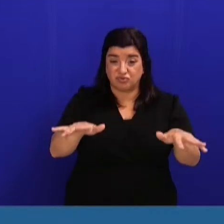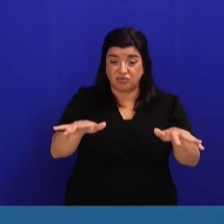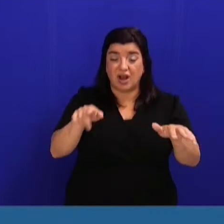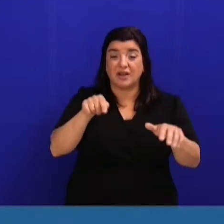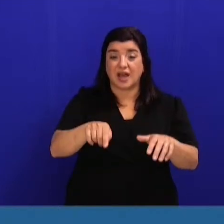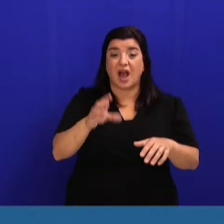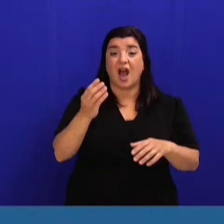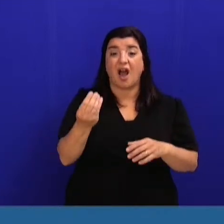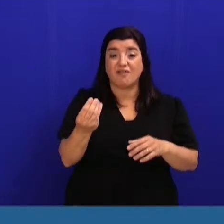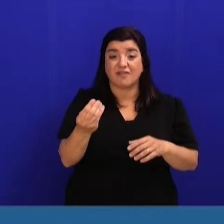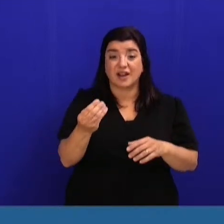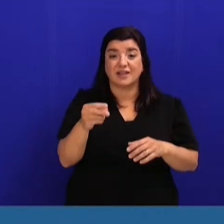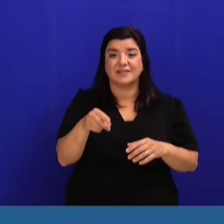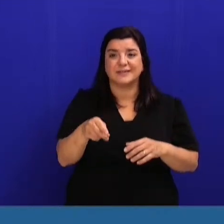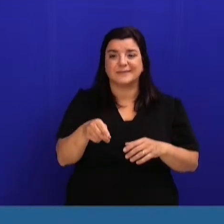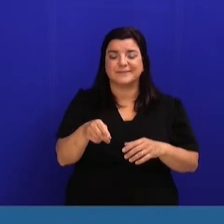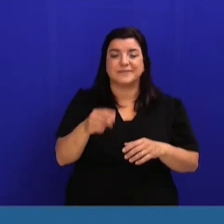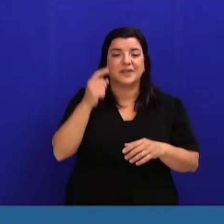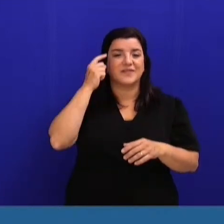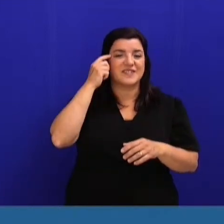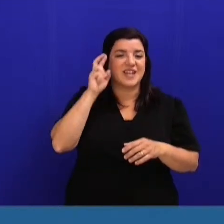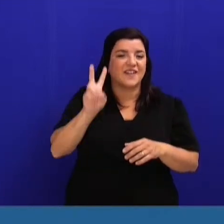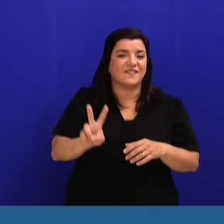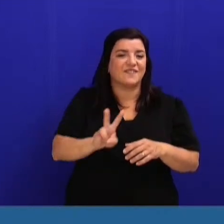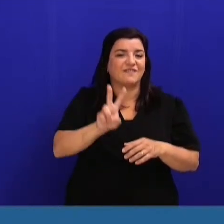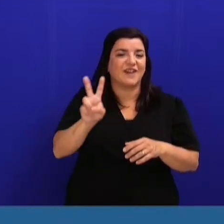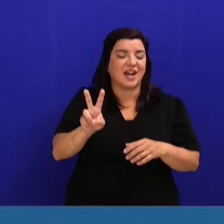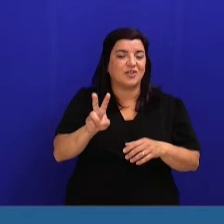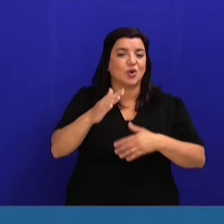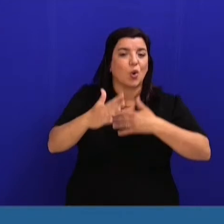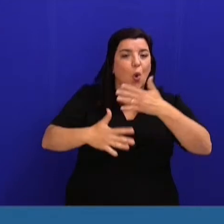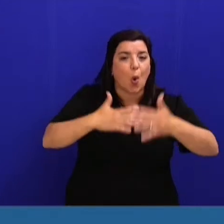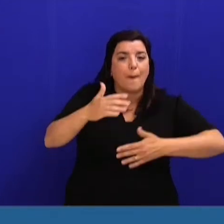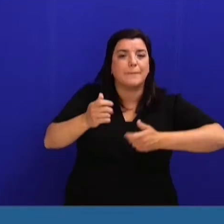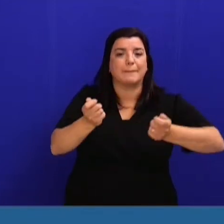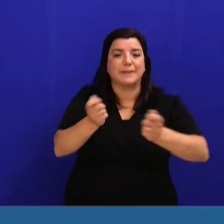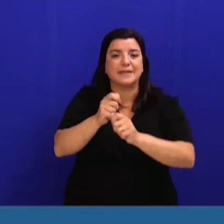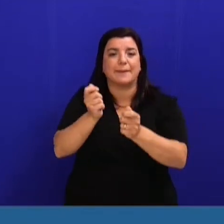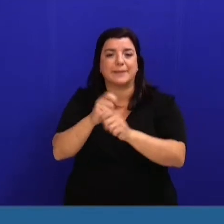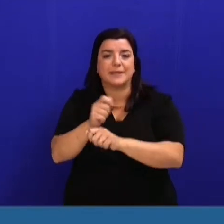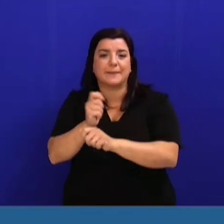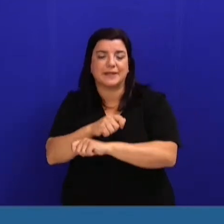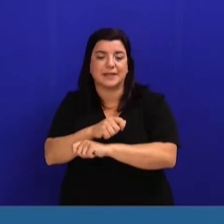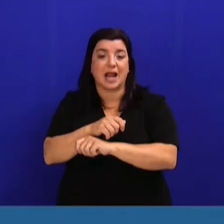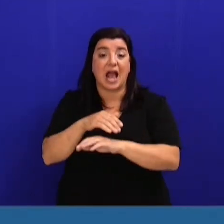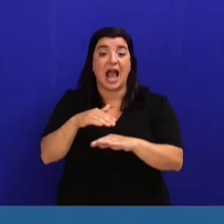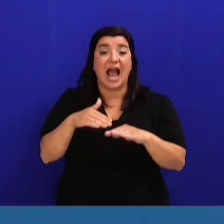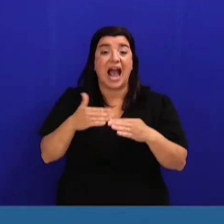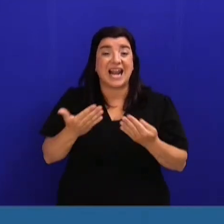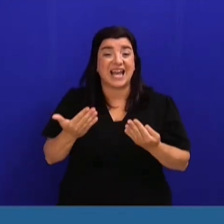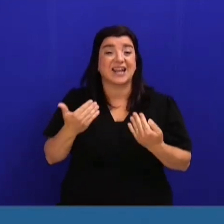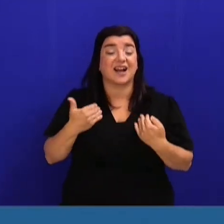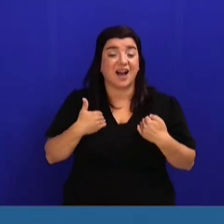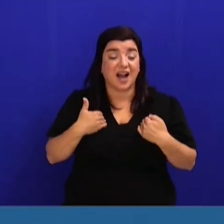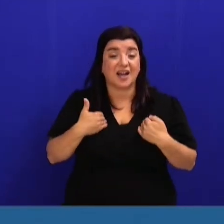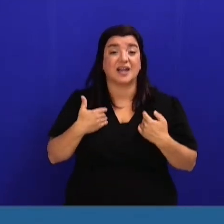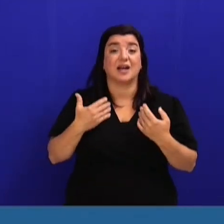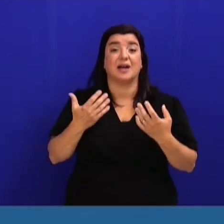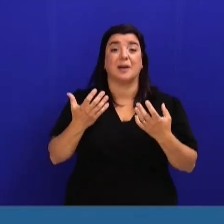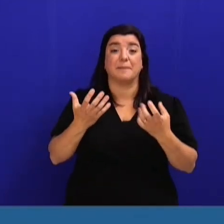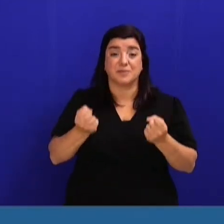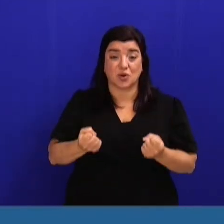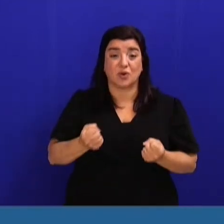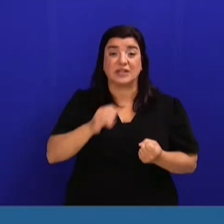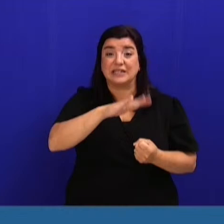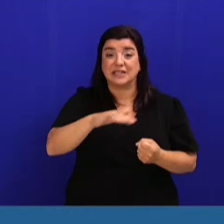tagħti iktar opportunità biex il-viruses ikunu jibqgħu jagħmlu il-mutations. U għalhekk li aħna id-drive hija li jkun